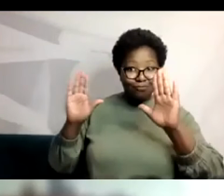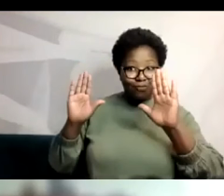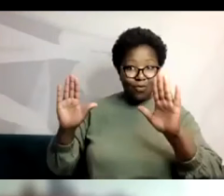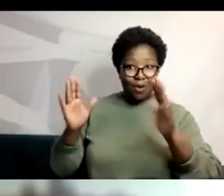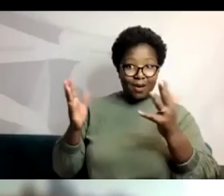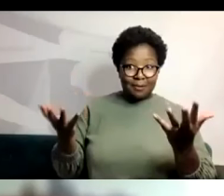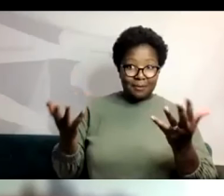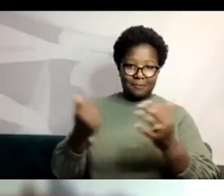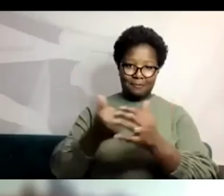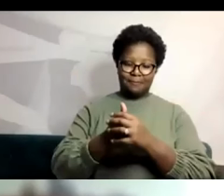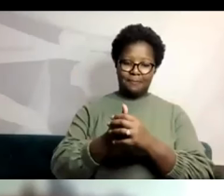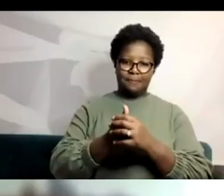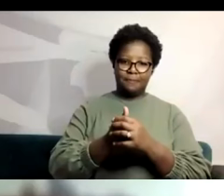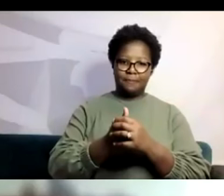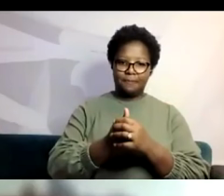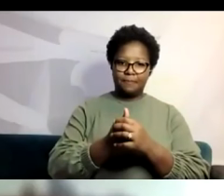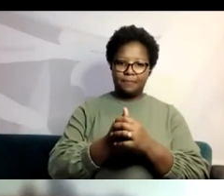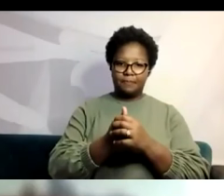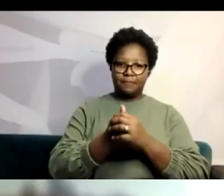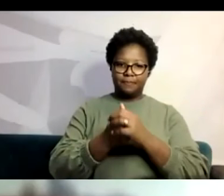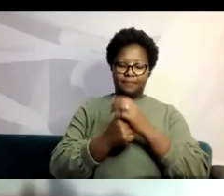Right.